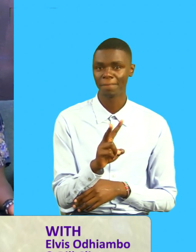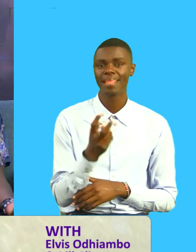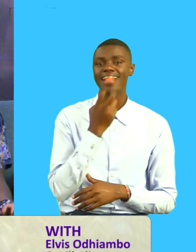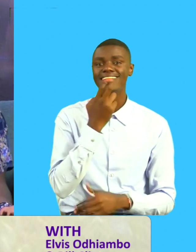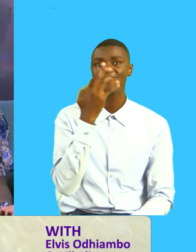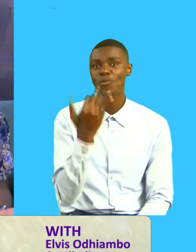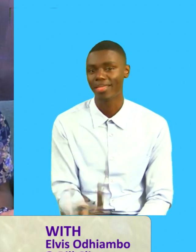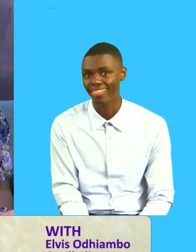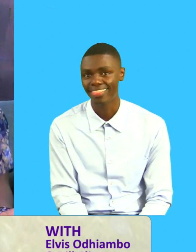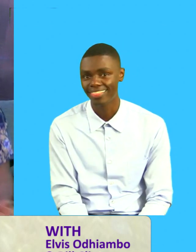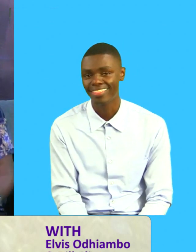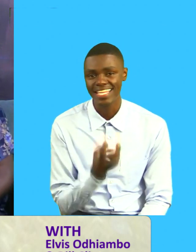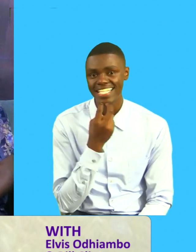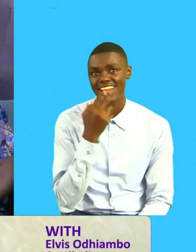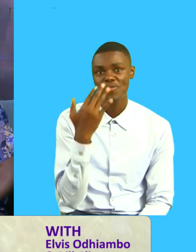laughing?